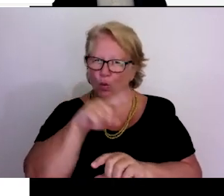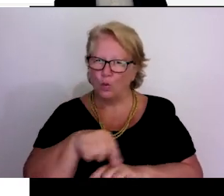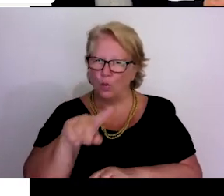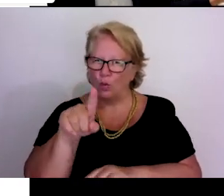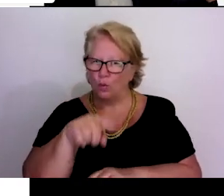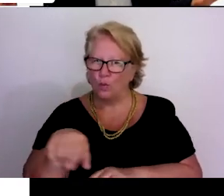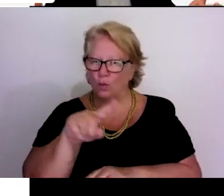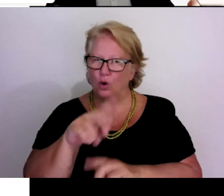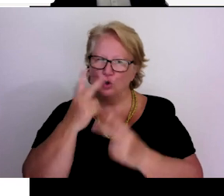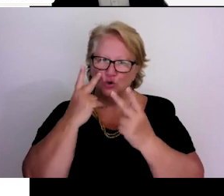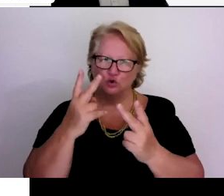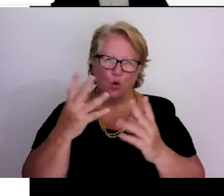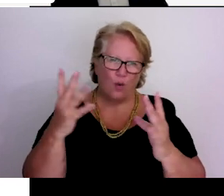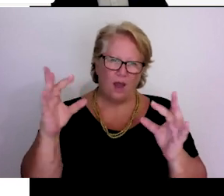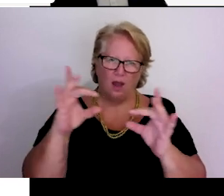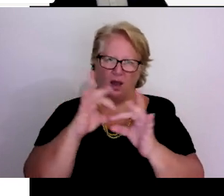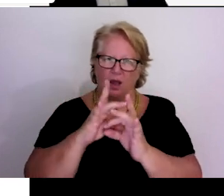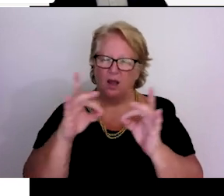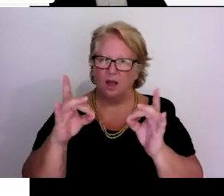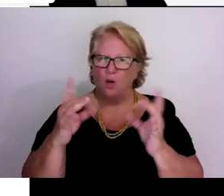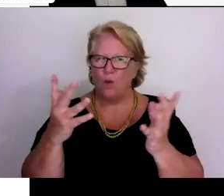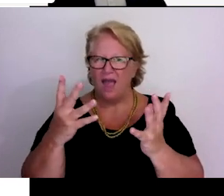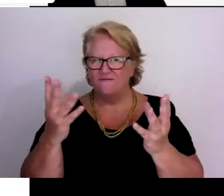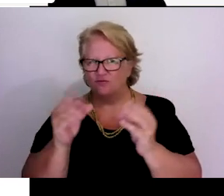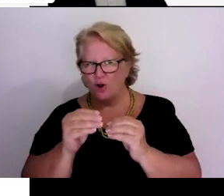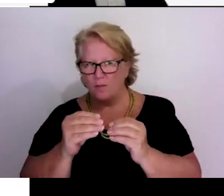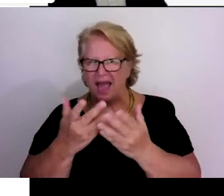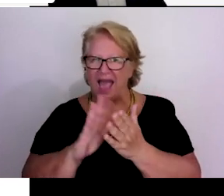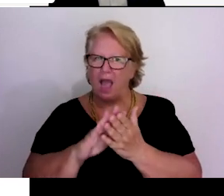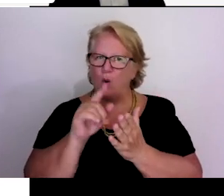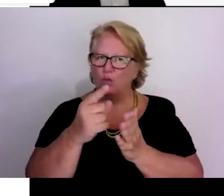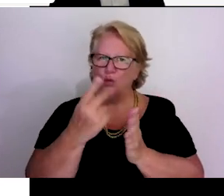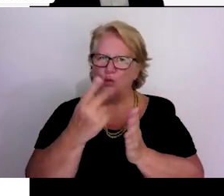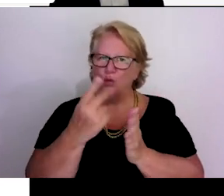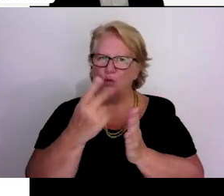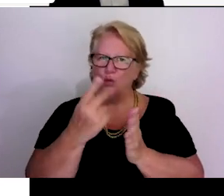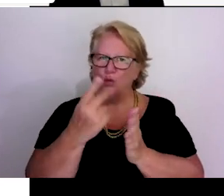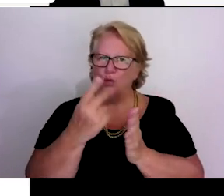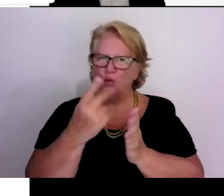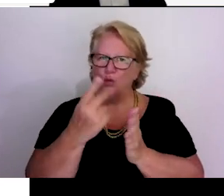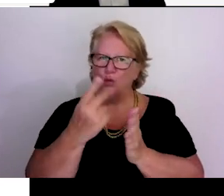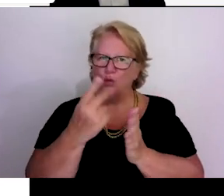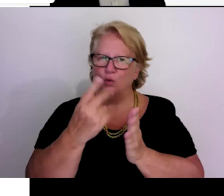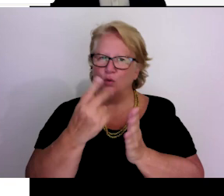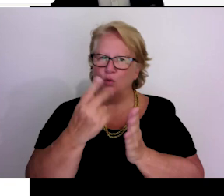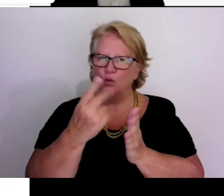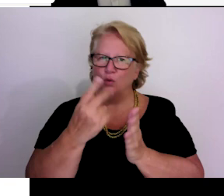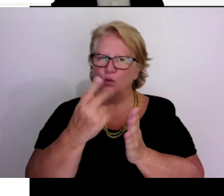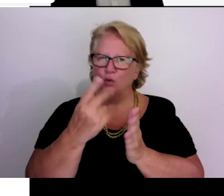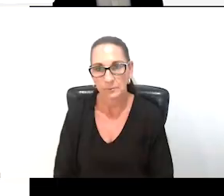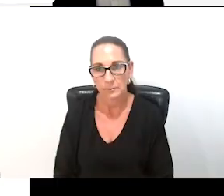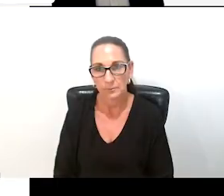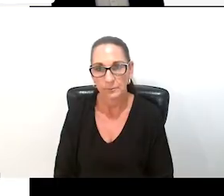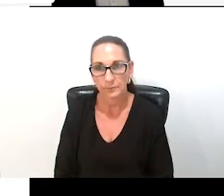shows where the data has come from and how those people are represented differently in the different data sets. We